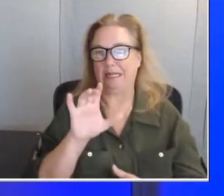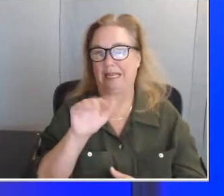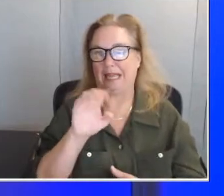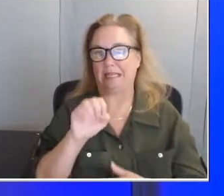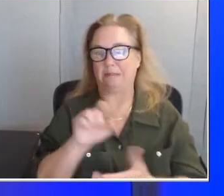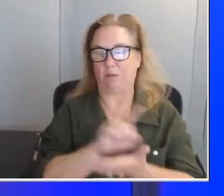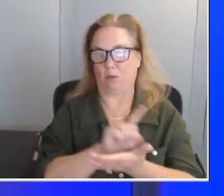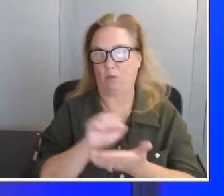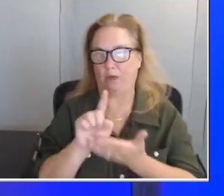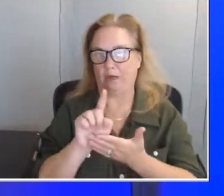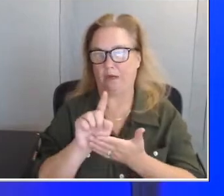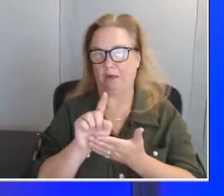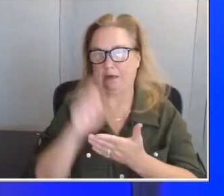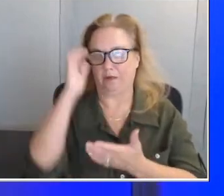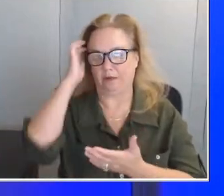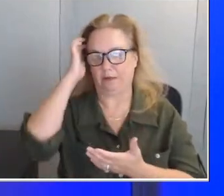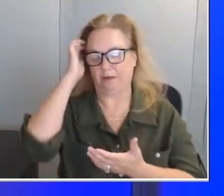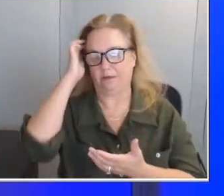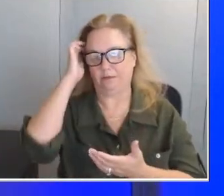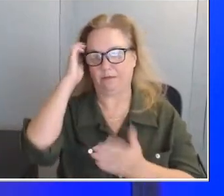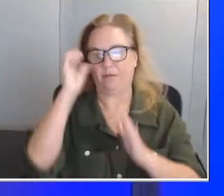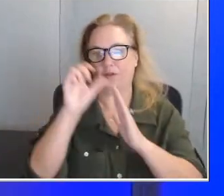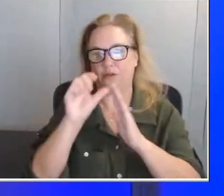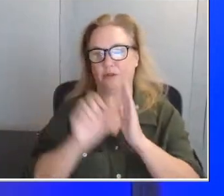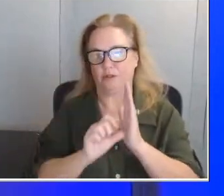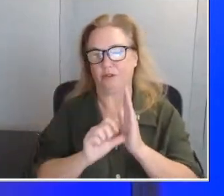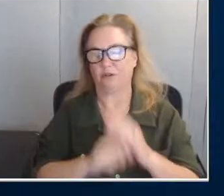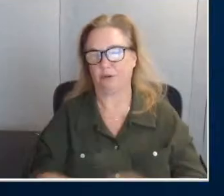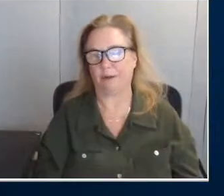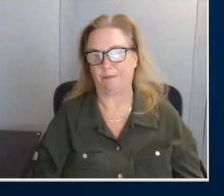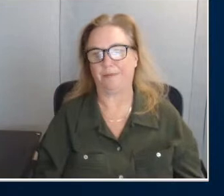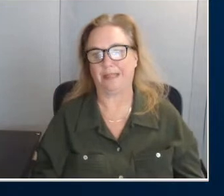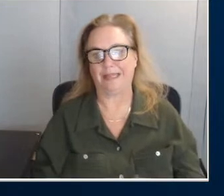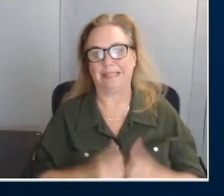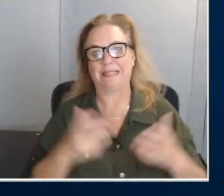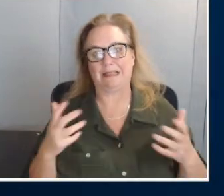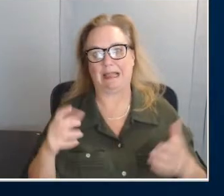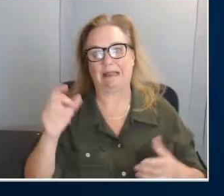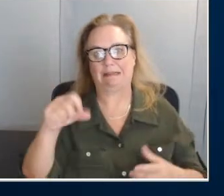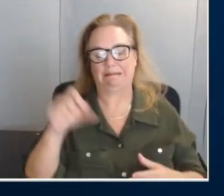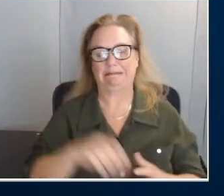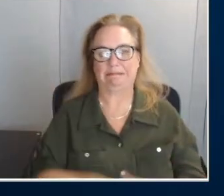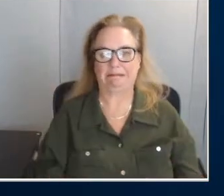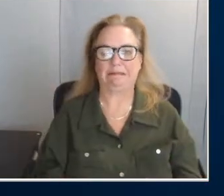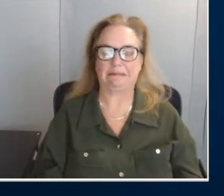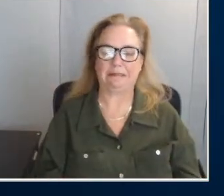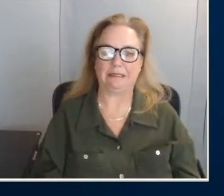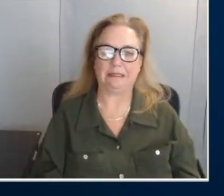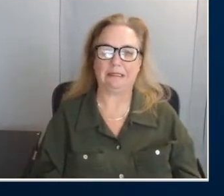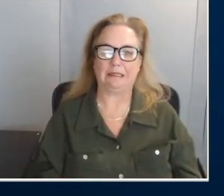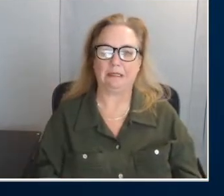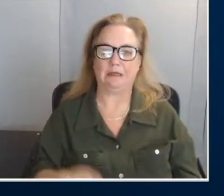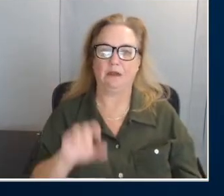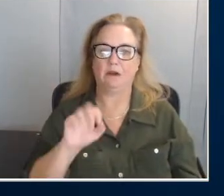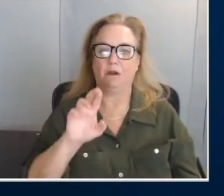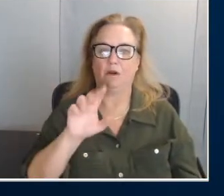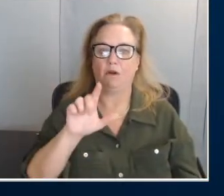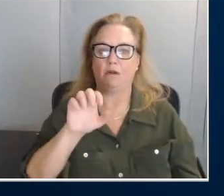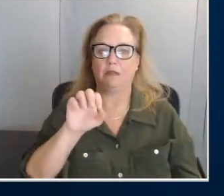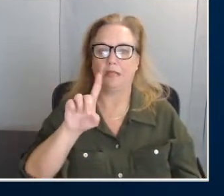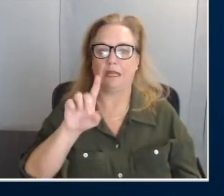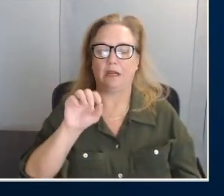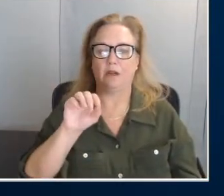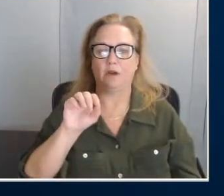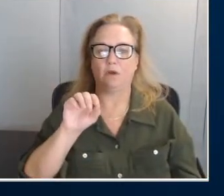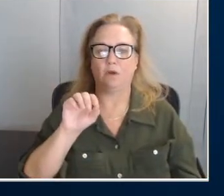week for the service line. That's a lot. It is, yeah. That is a lot. Orlando has a question for Dr. Hartwell.